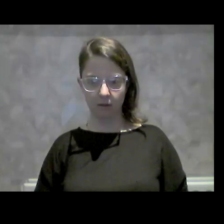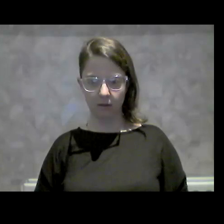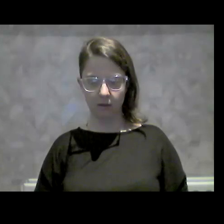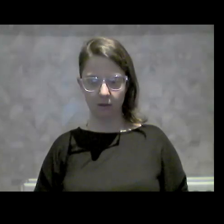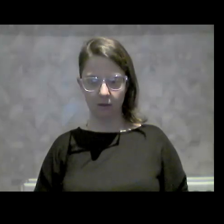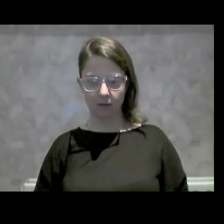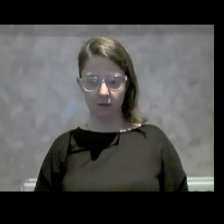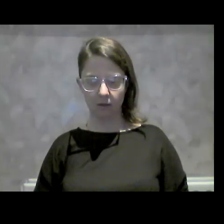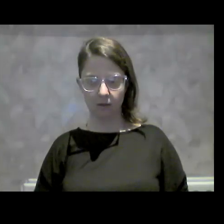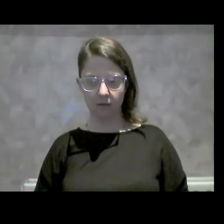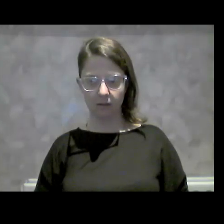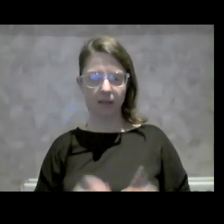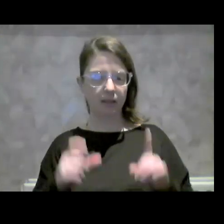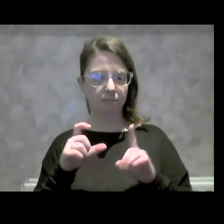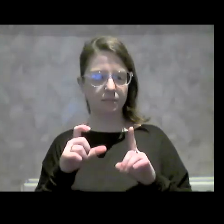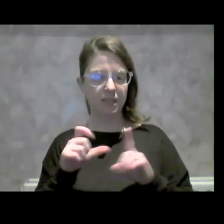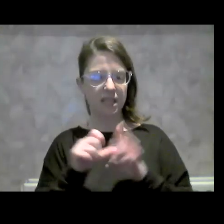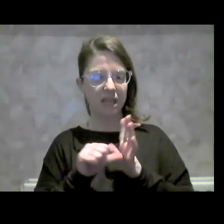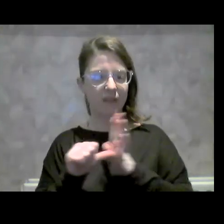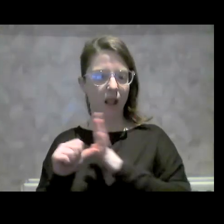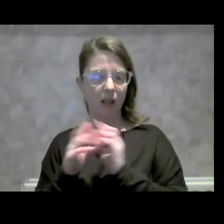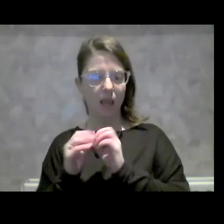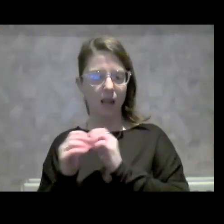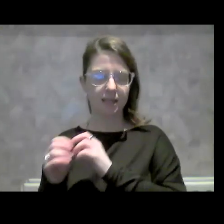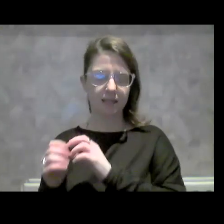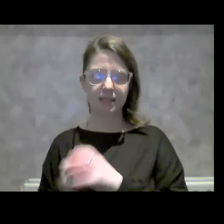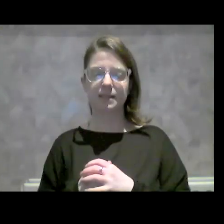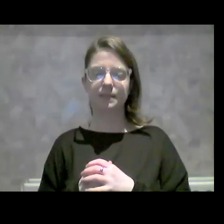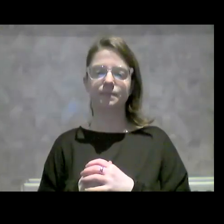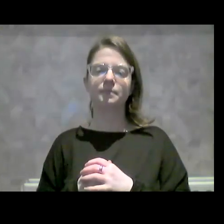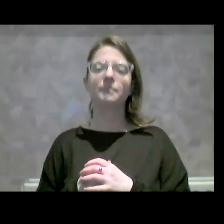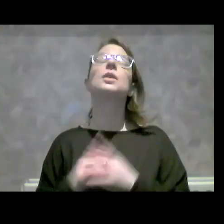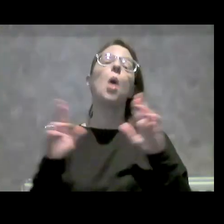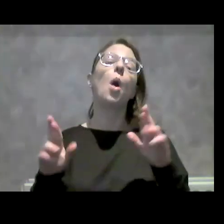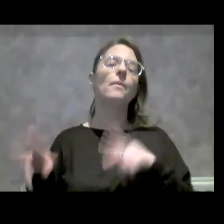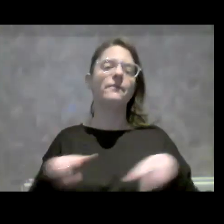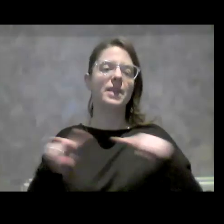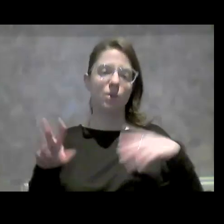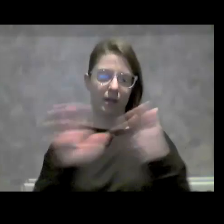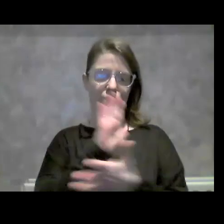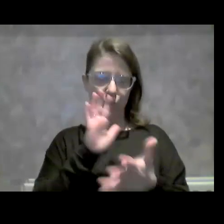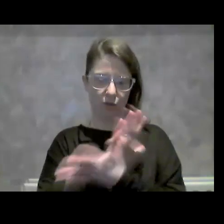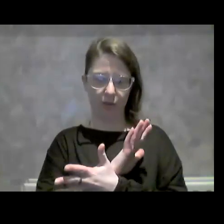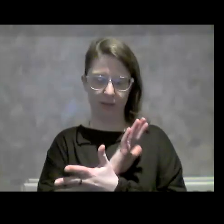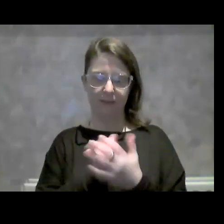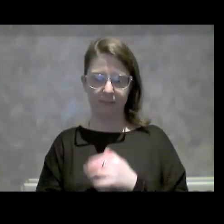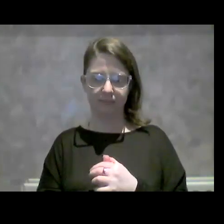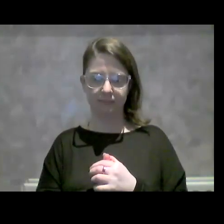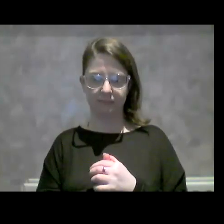difficulties. It's a curious word for me there. But yeah, hope you enjoy the video. Thank you so much for having me.